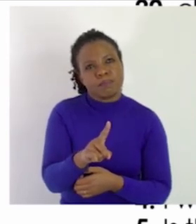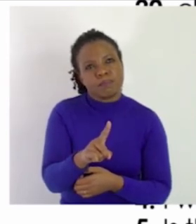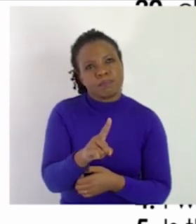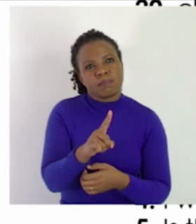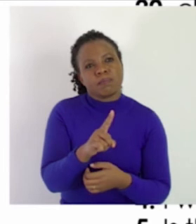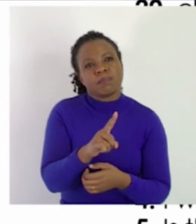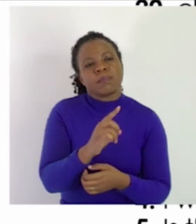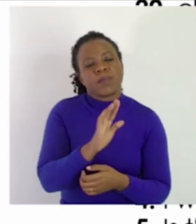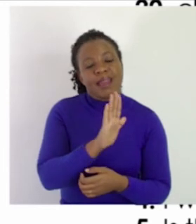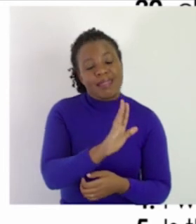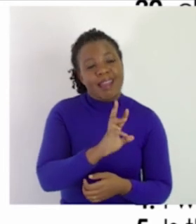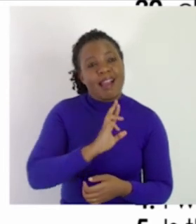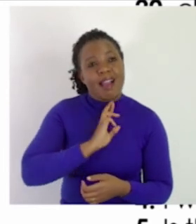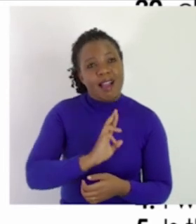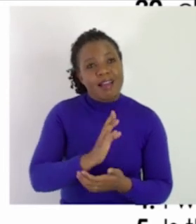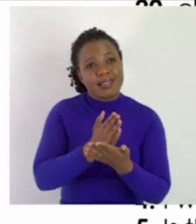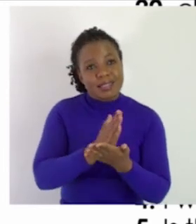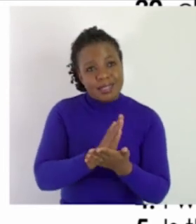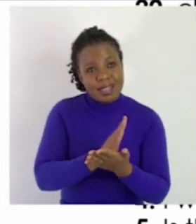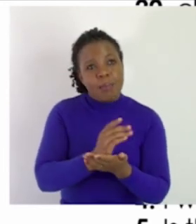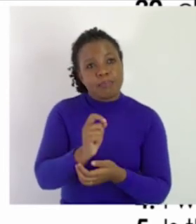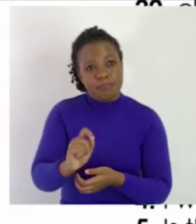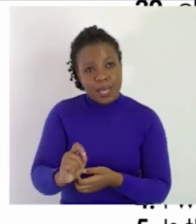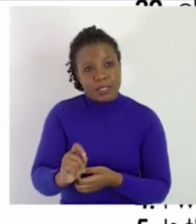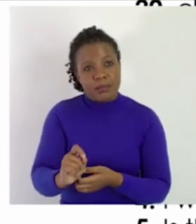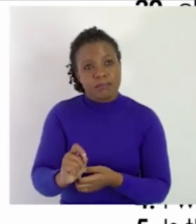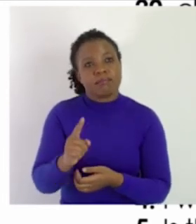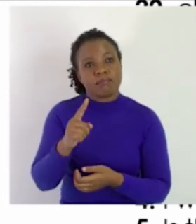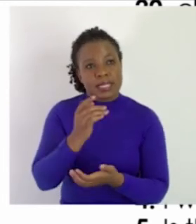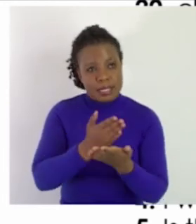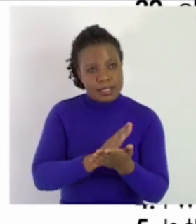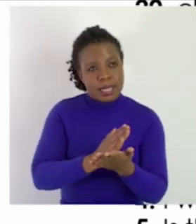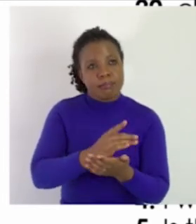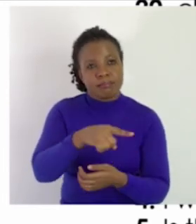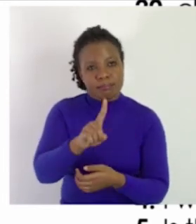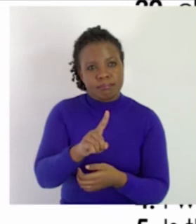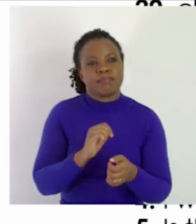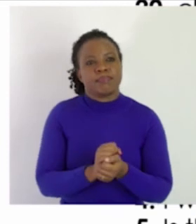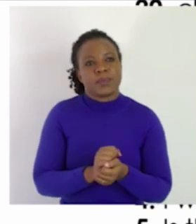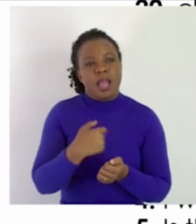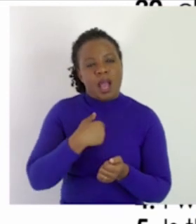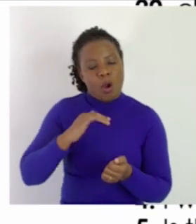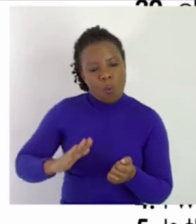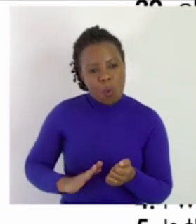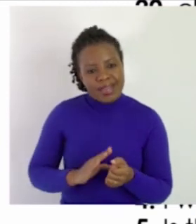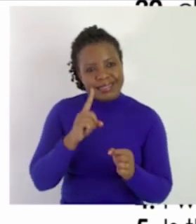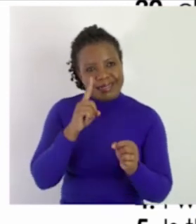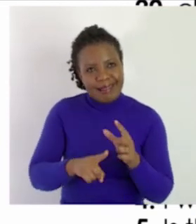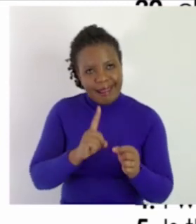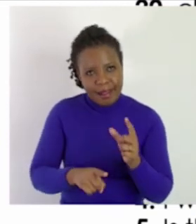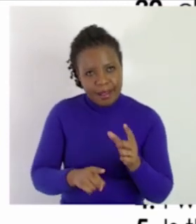some pens on the table. Number 4, I want dash